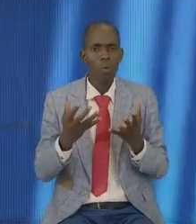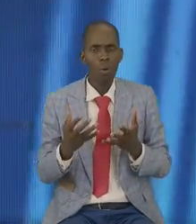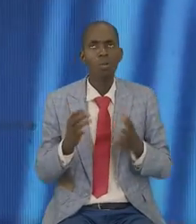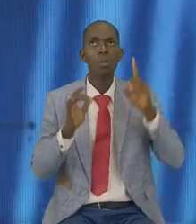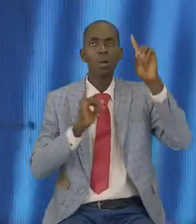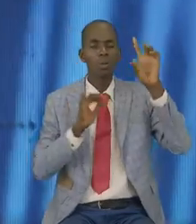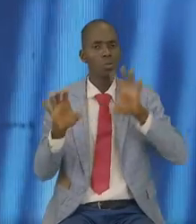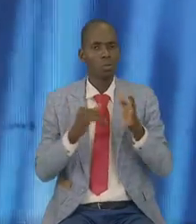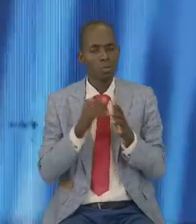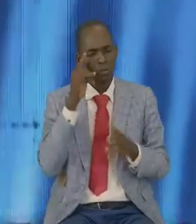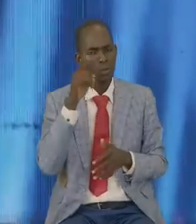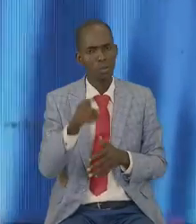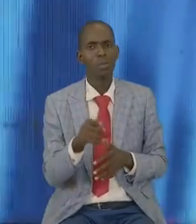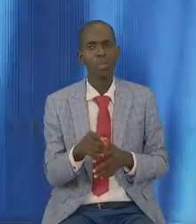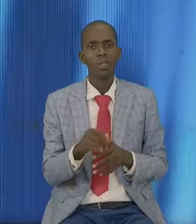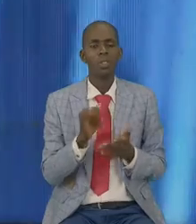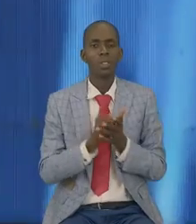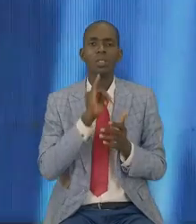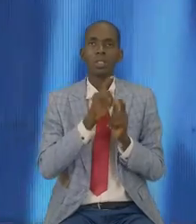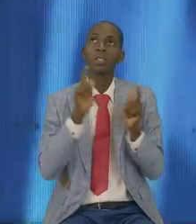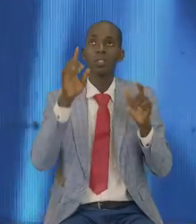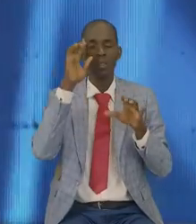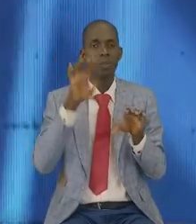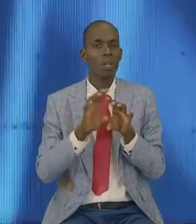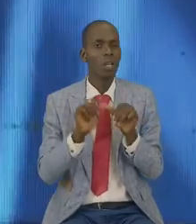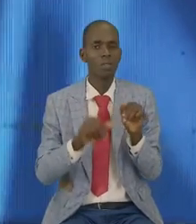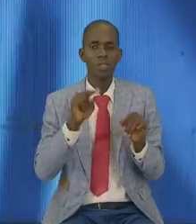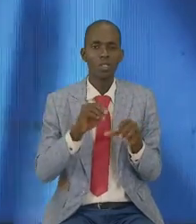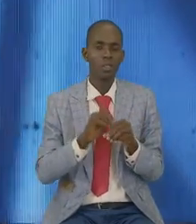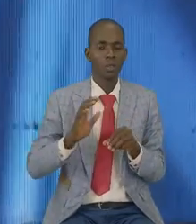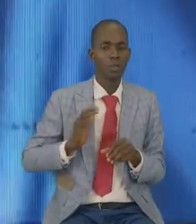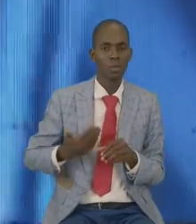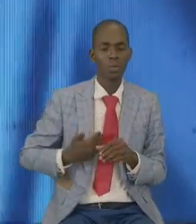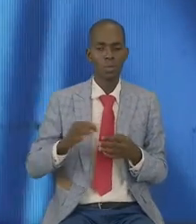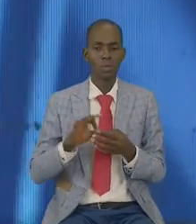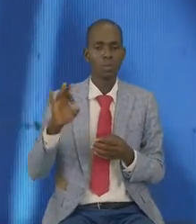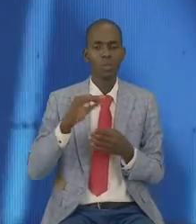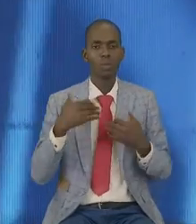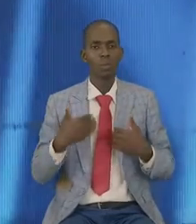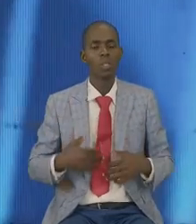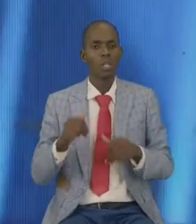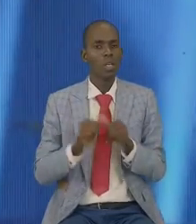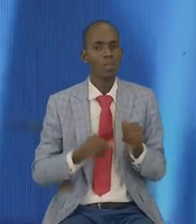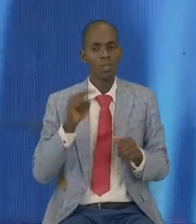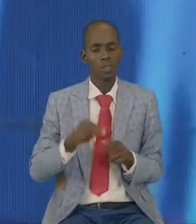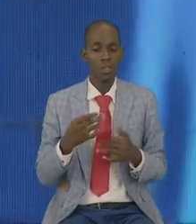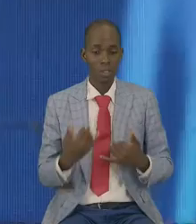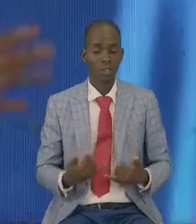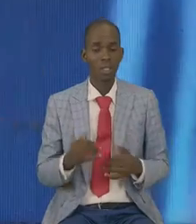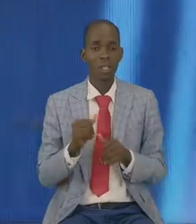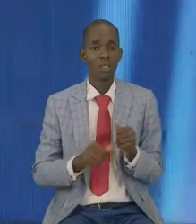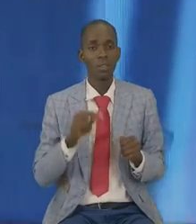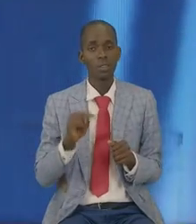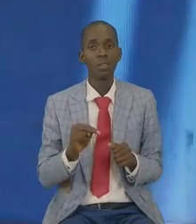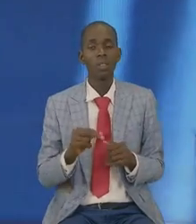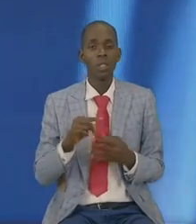What a covenant. It says, any need in your soul, in your spirit, in your body, any need at present, any need,